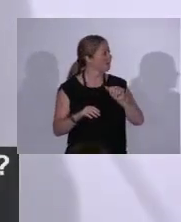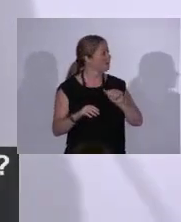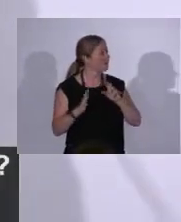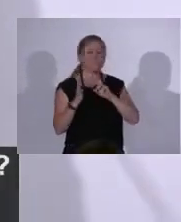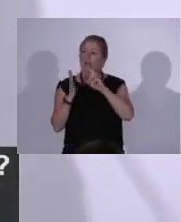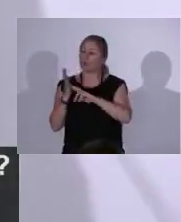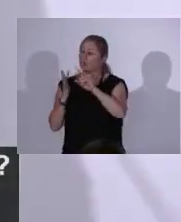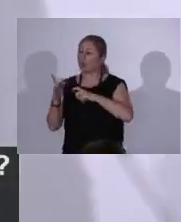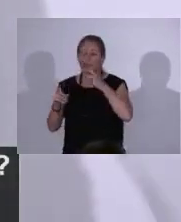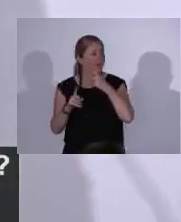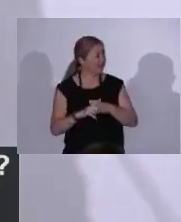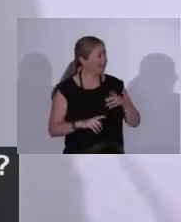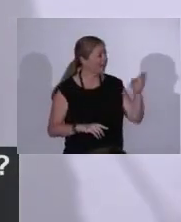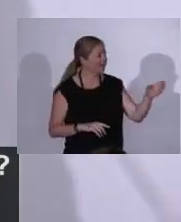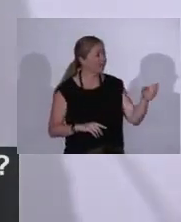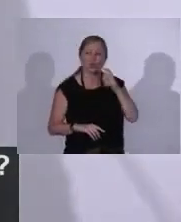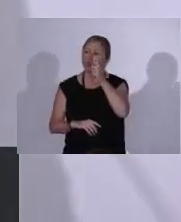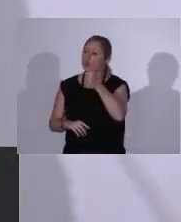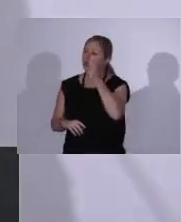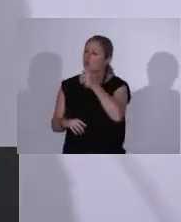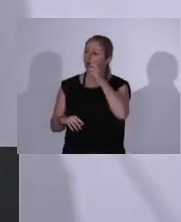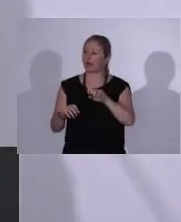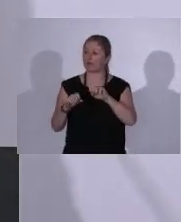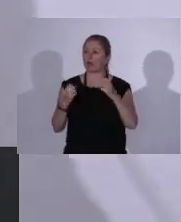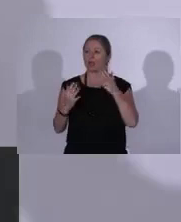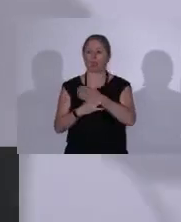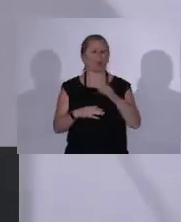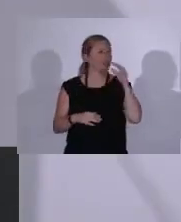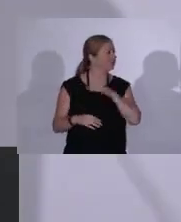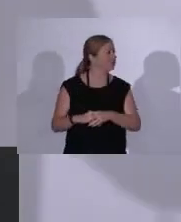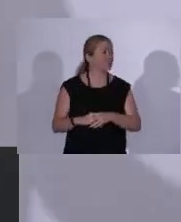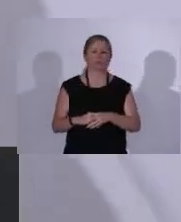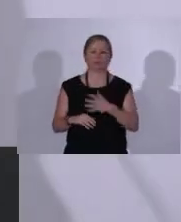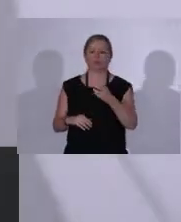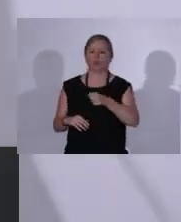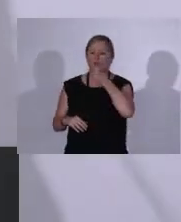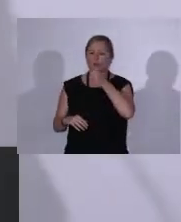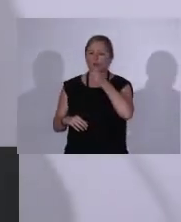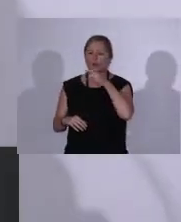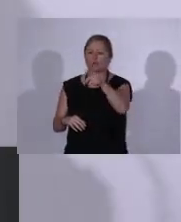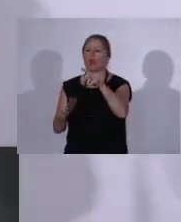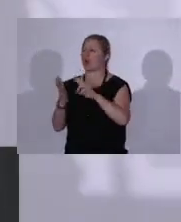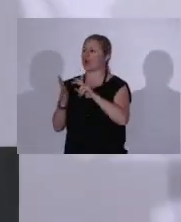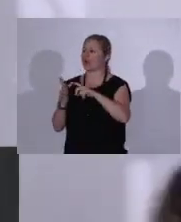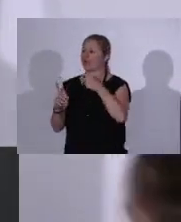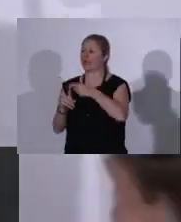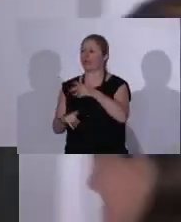question before we have a little break. Do you have got the microphone? Oh, good. Sorry, I should have pointed who Nick was.